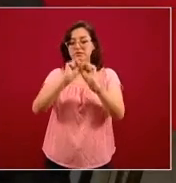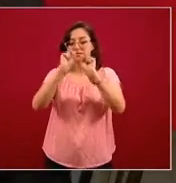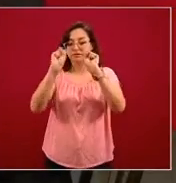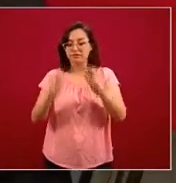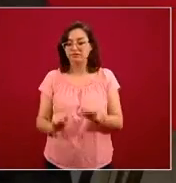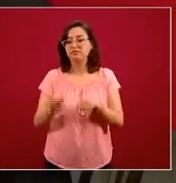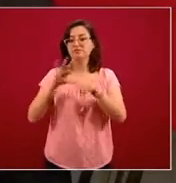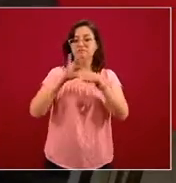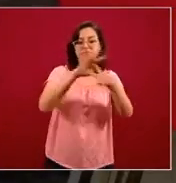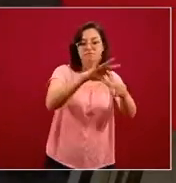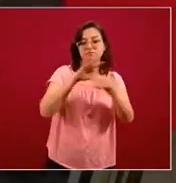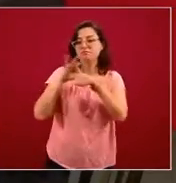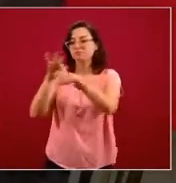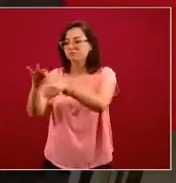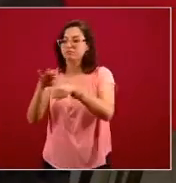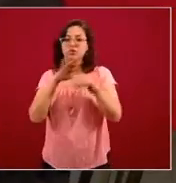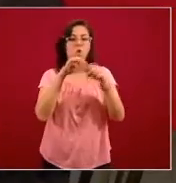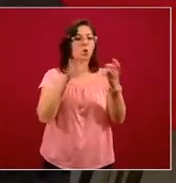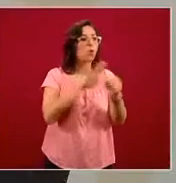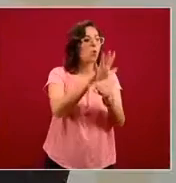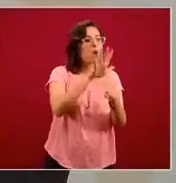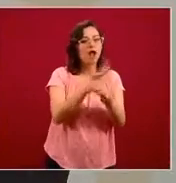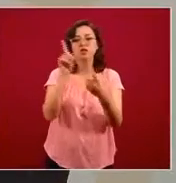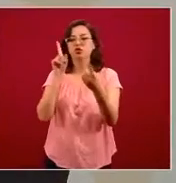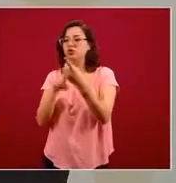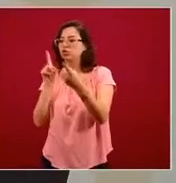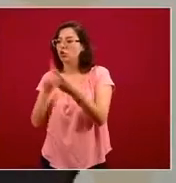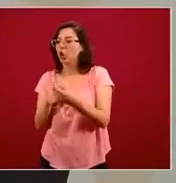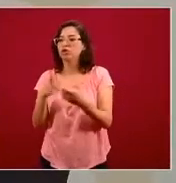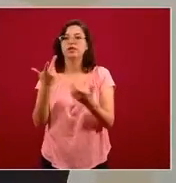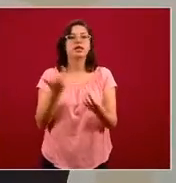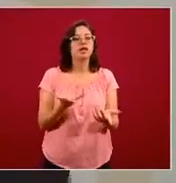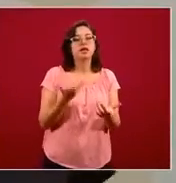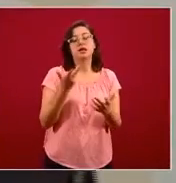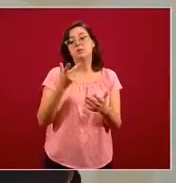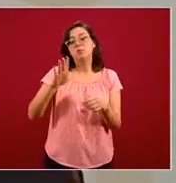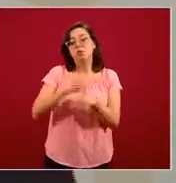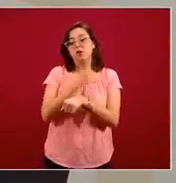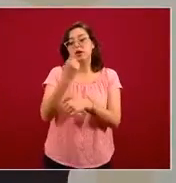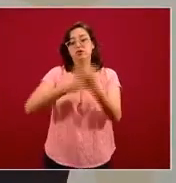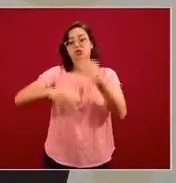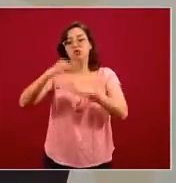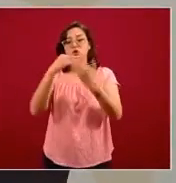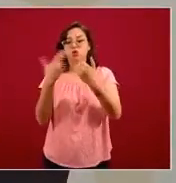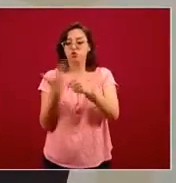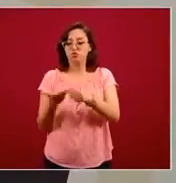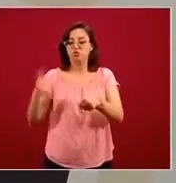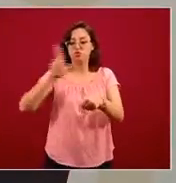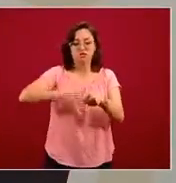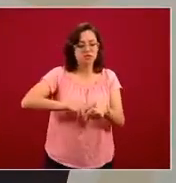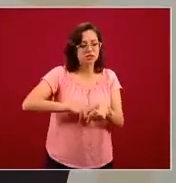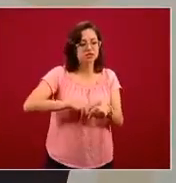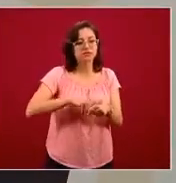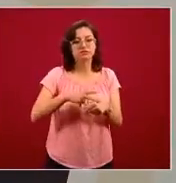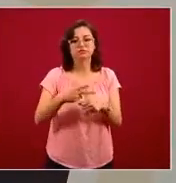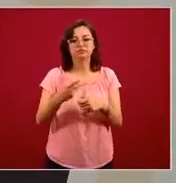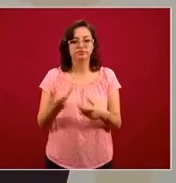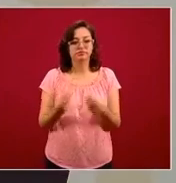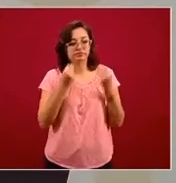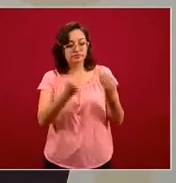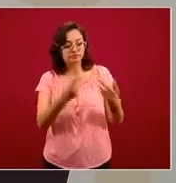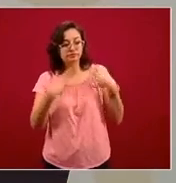Social Security, that's a reference. It's a mechanism for our health system